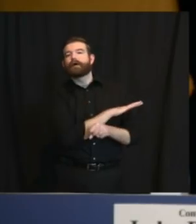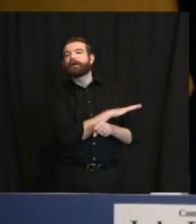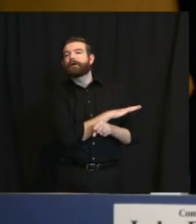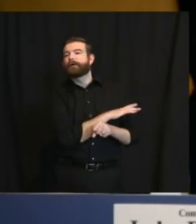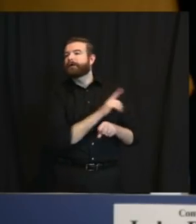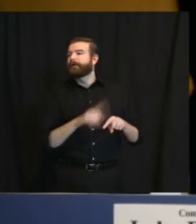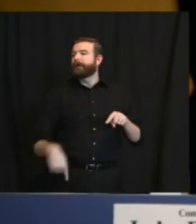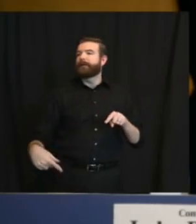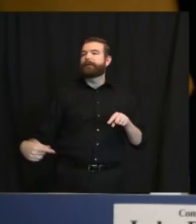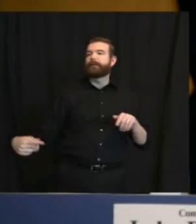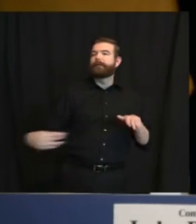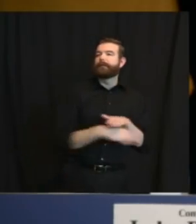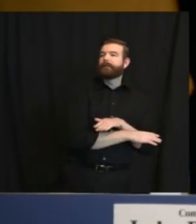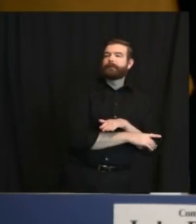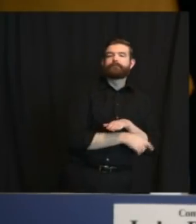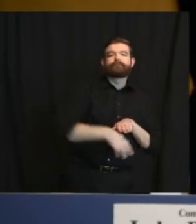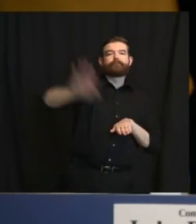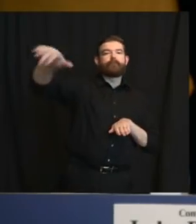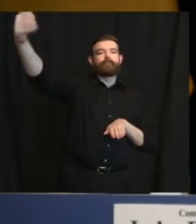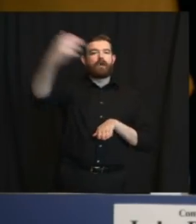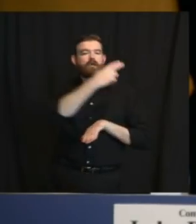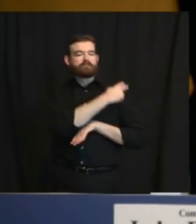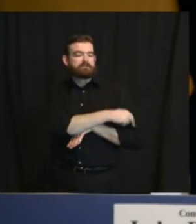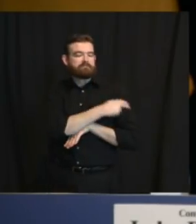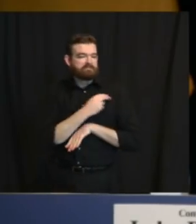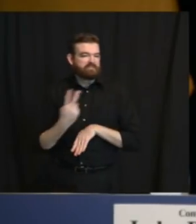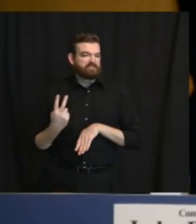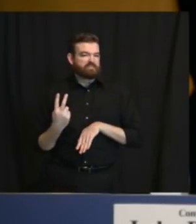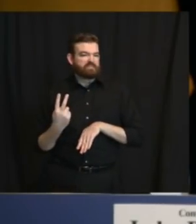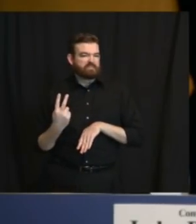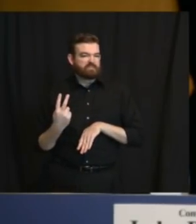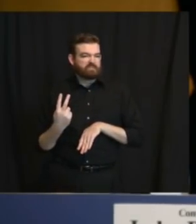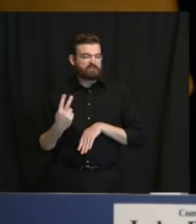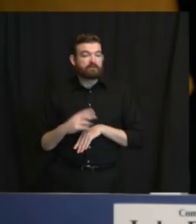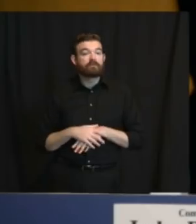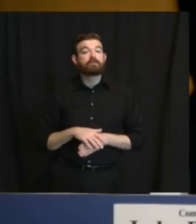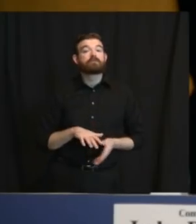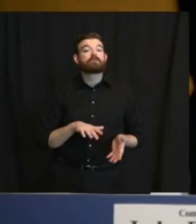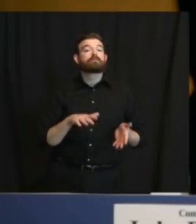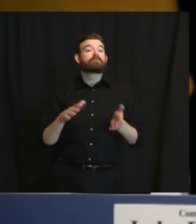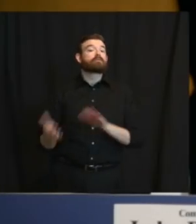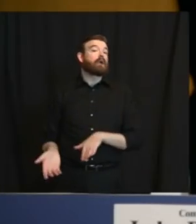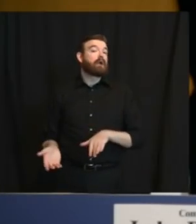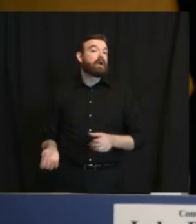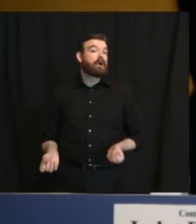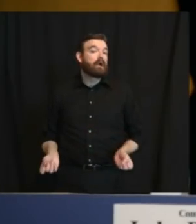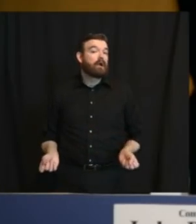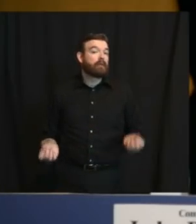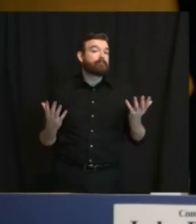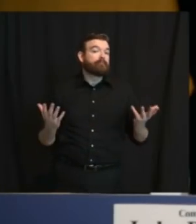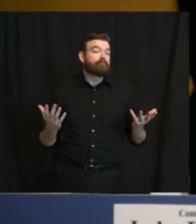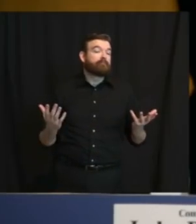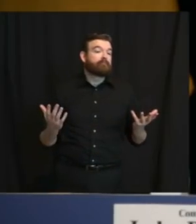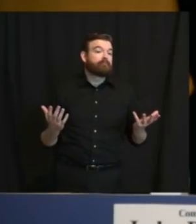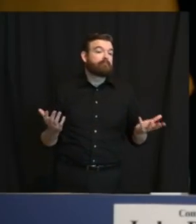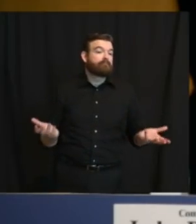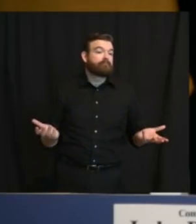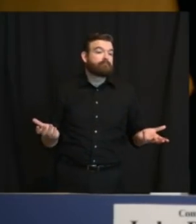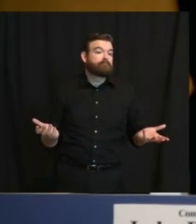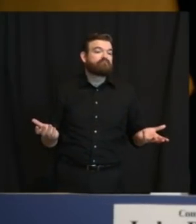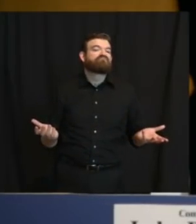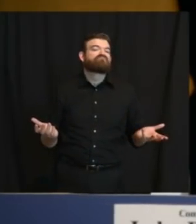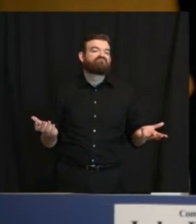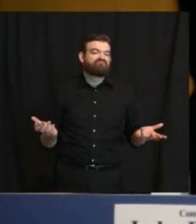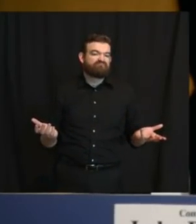today. As part of our deaths, today, and sadly, we are reporting the death of a